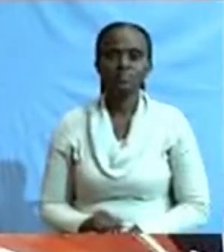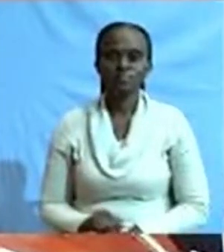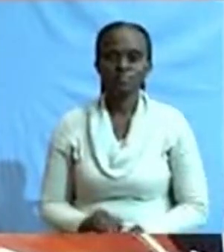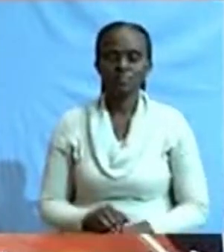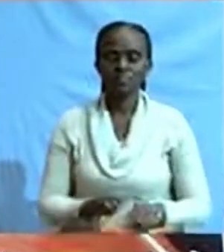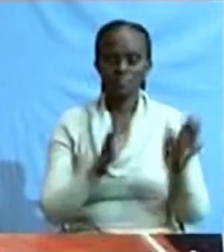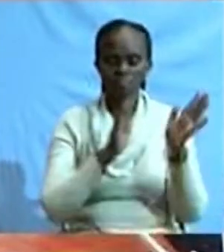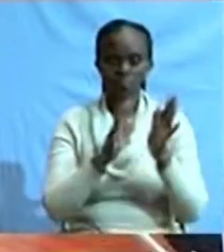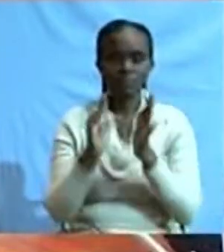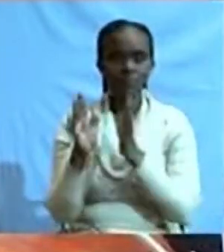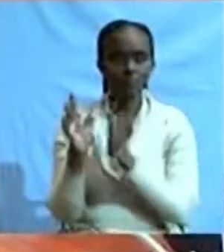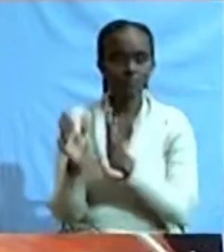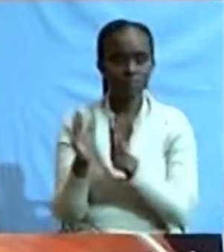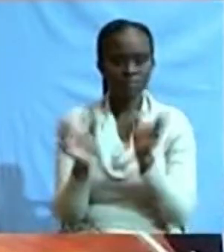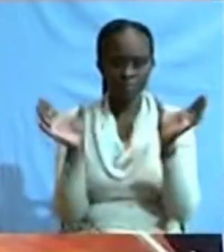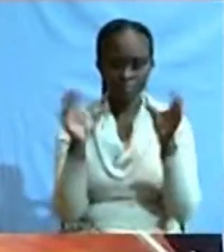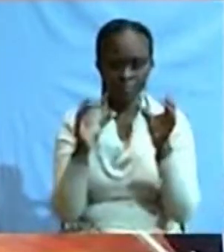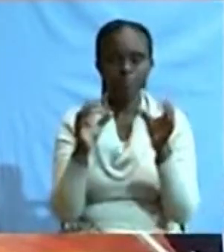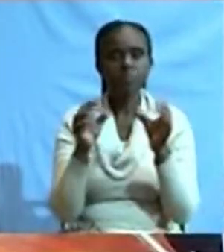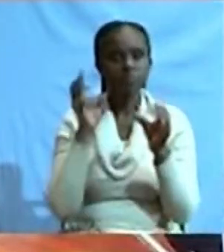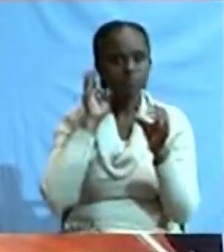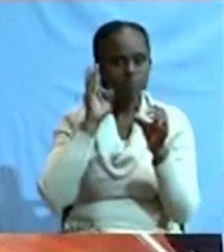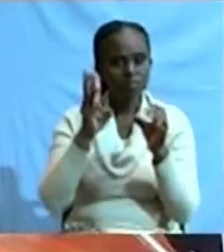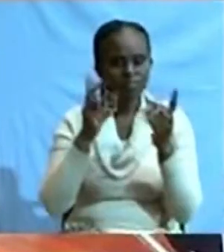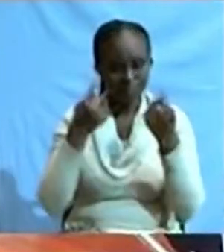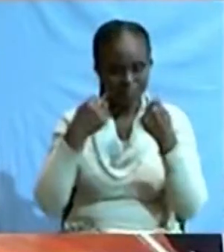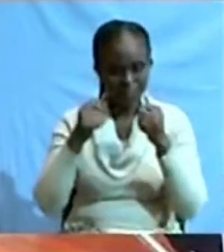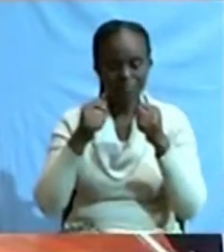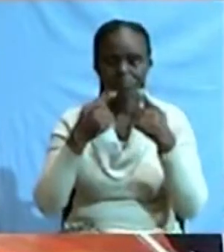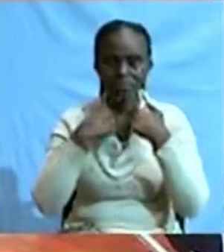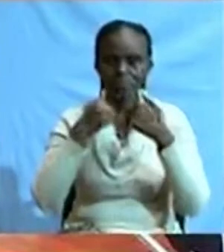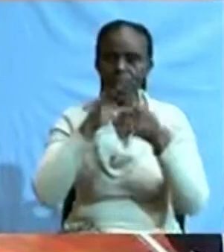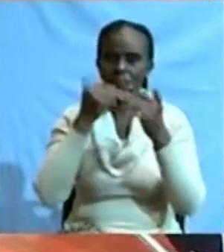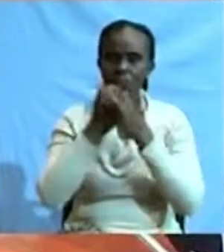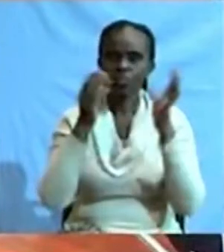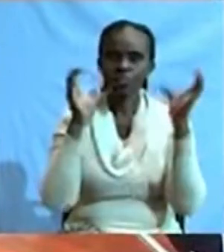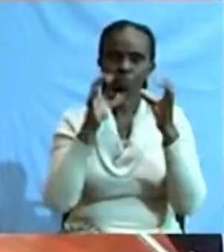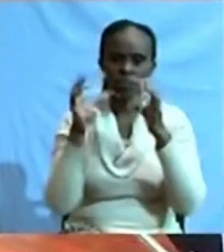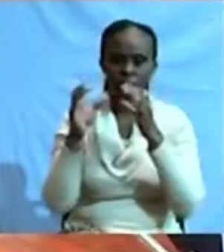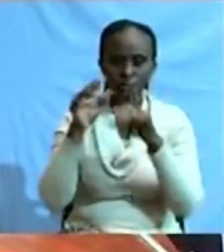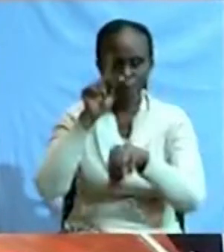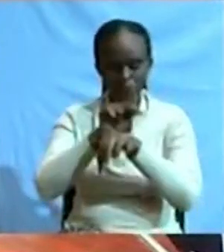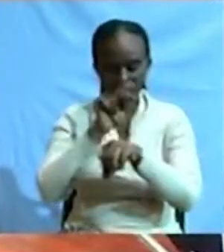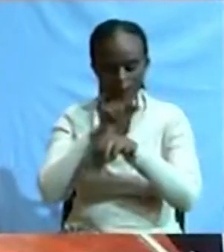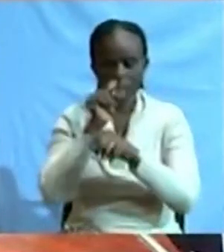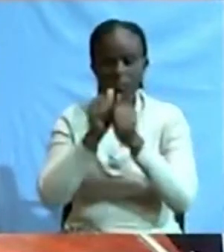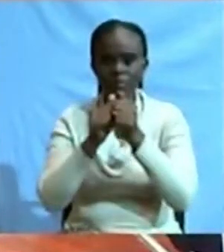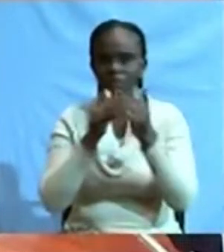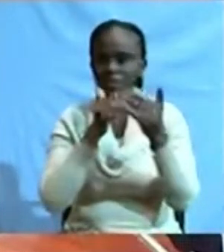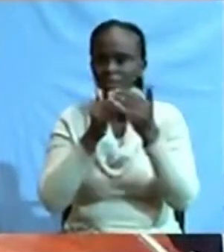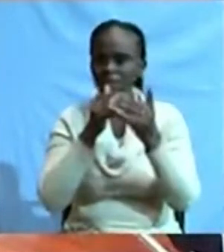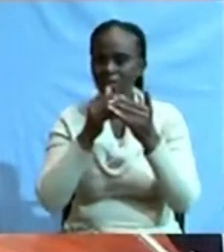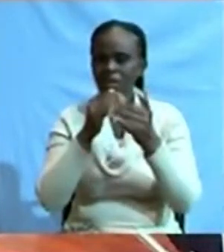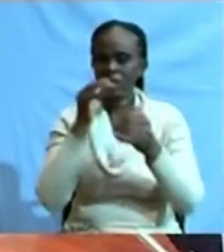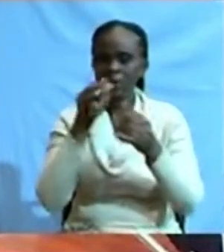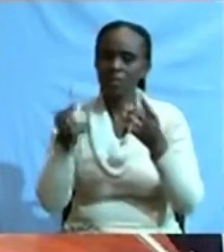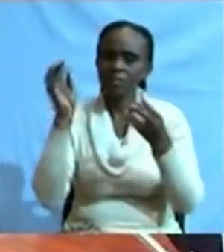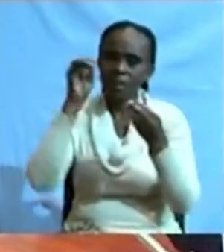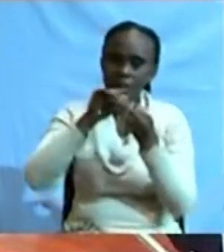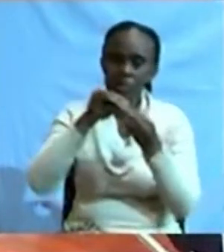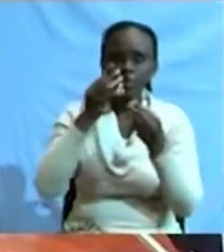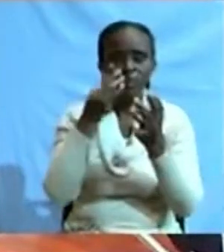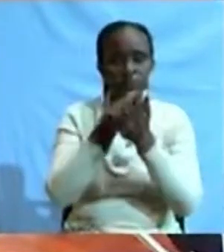Remedial measure: the Council will strive to have all community projects that are near completion recommended for additional